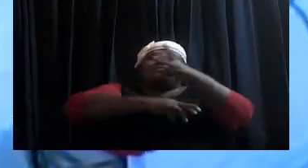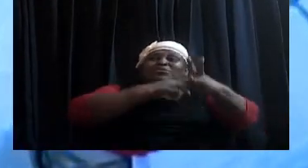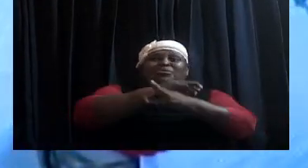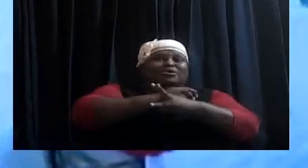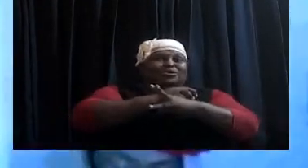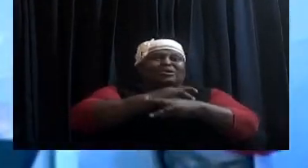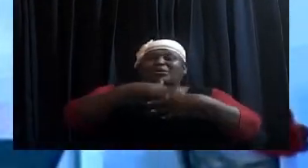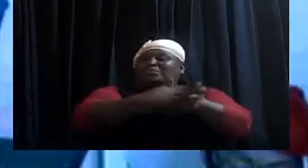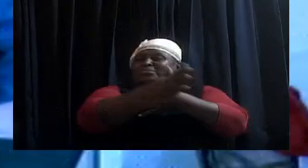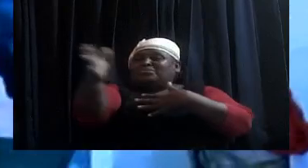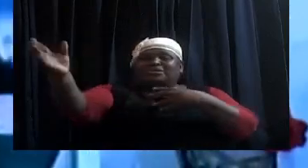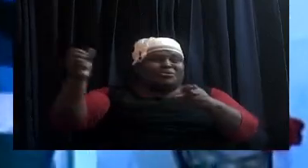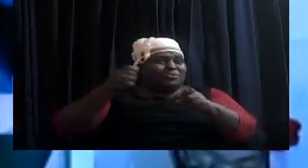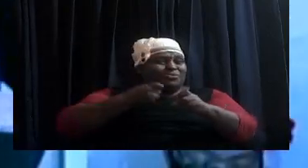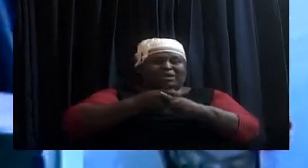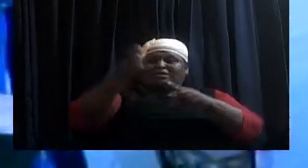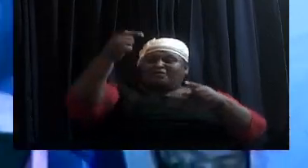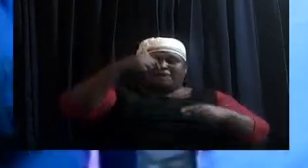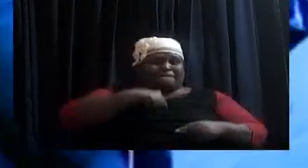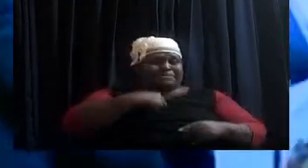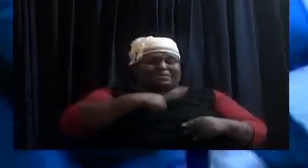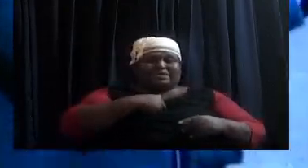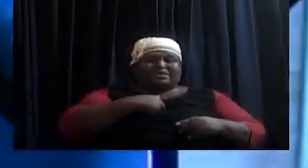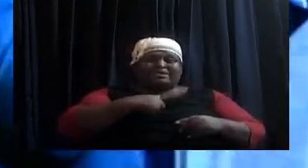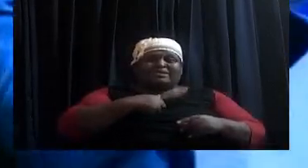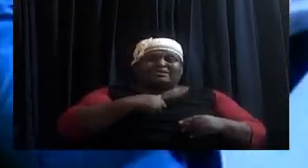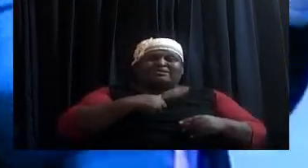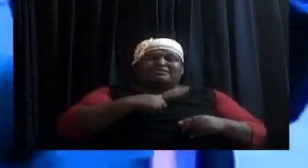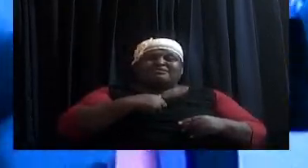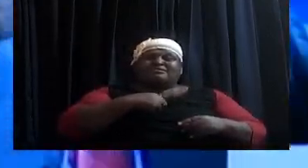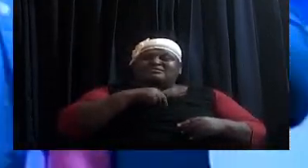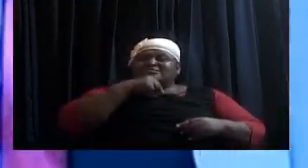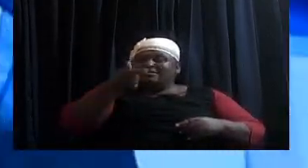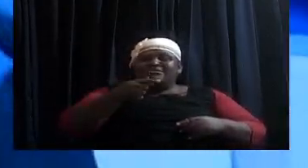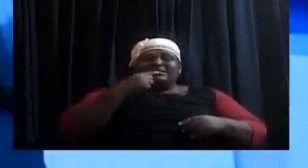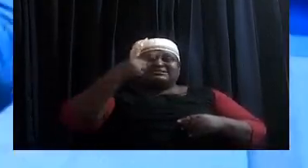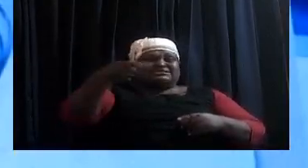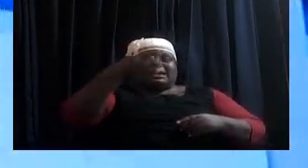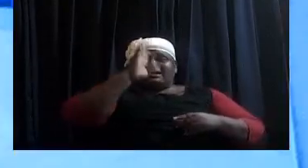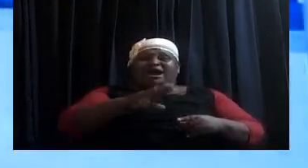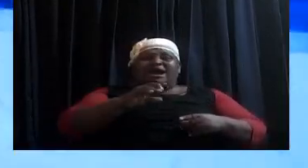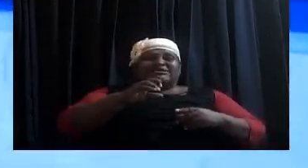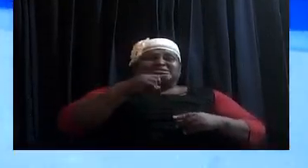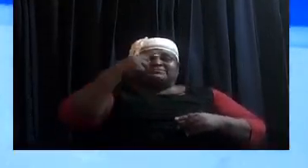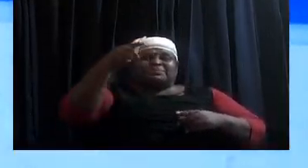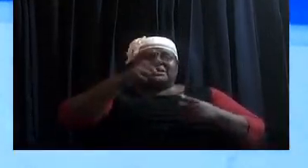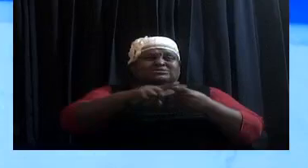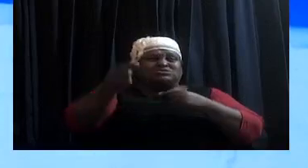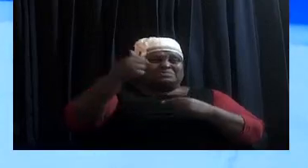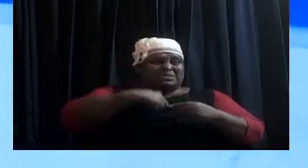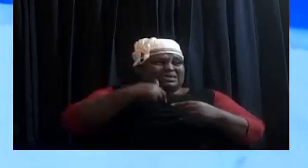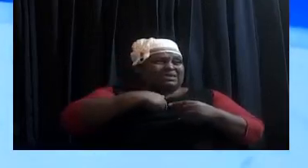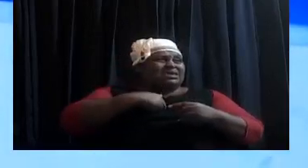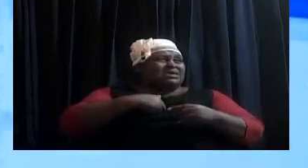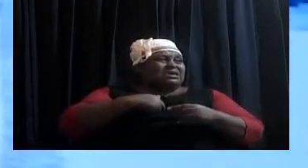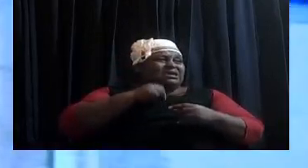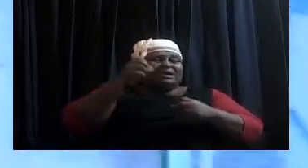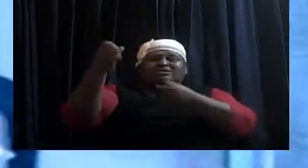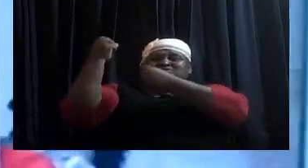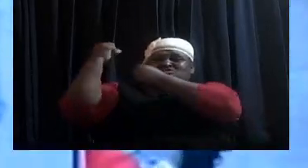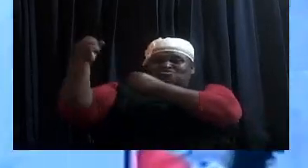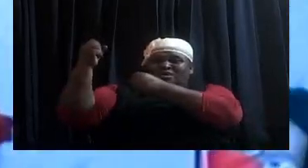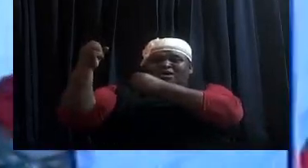Hallelujah. Amen. And I'm not going to say God spoke back to me. Amen. But the strong